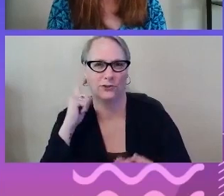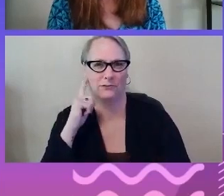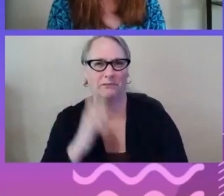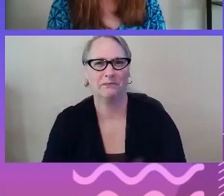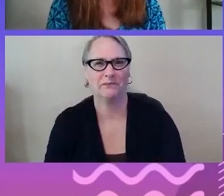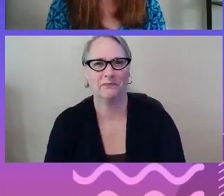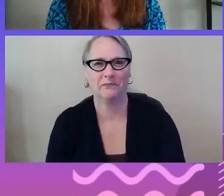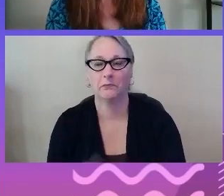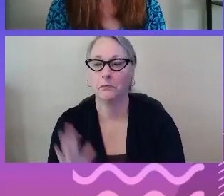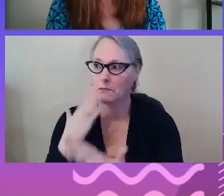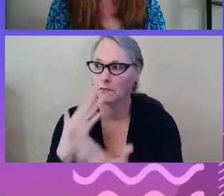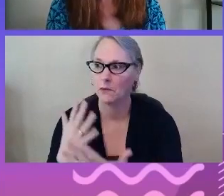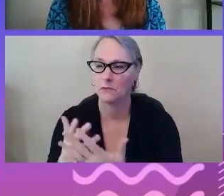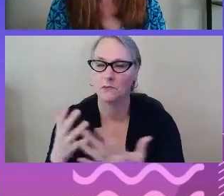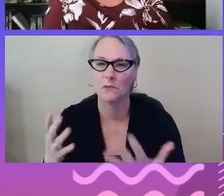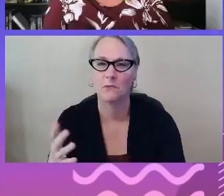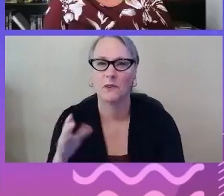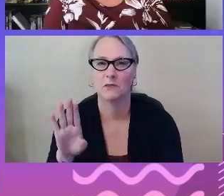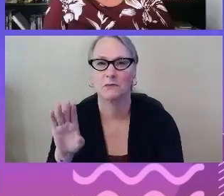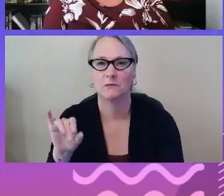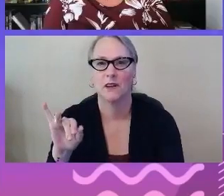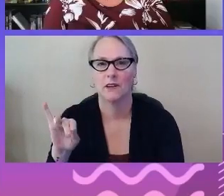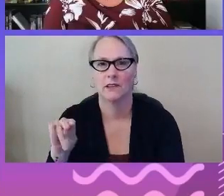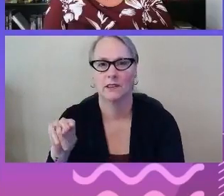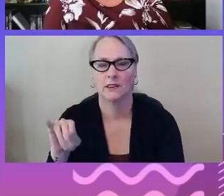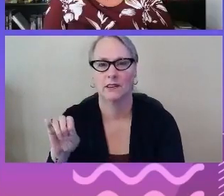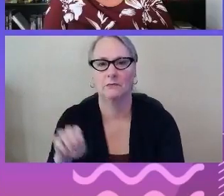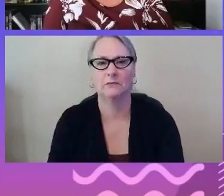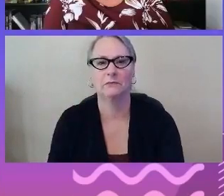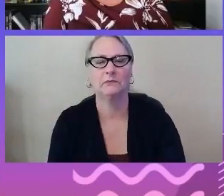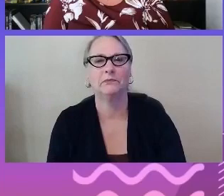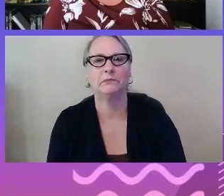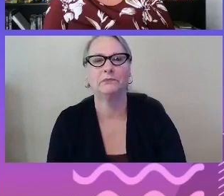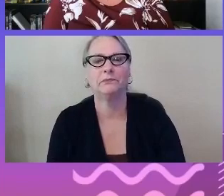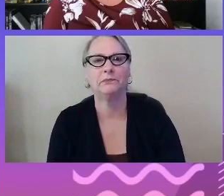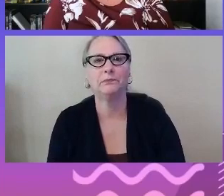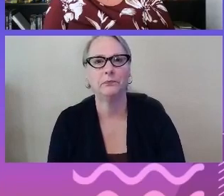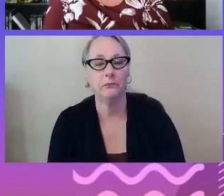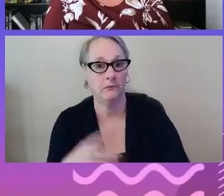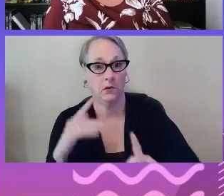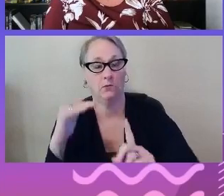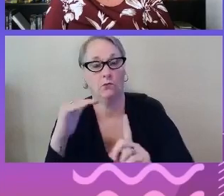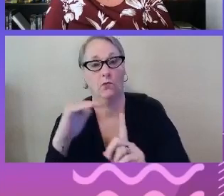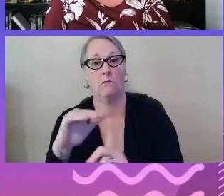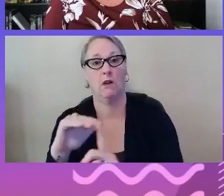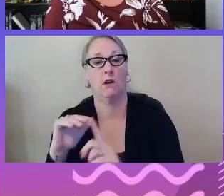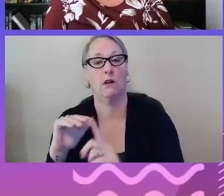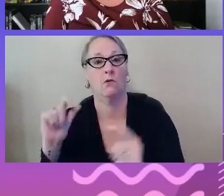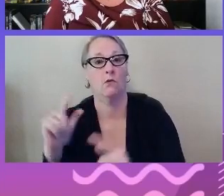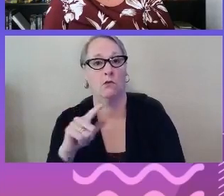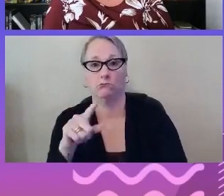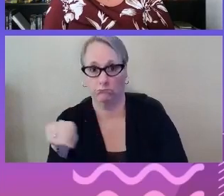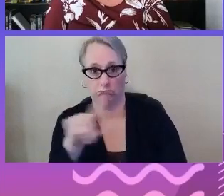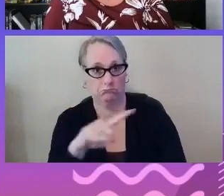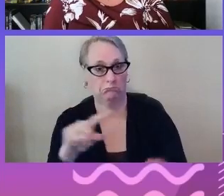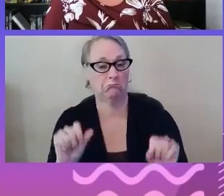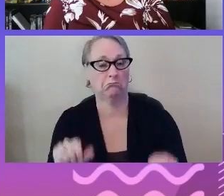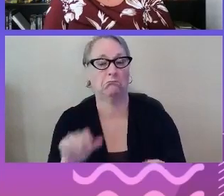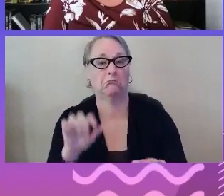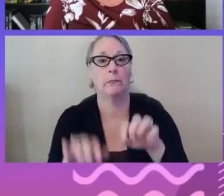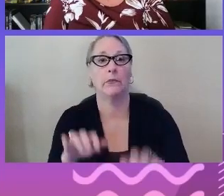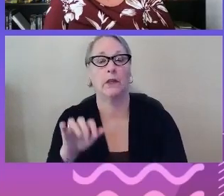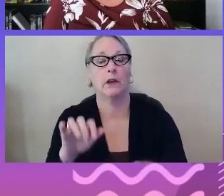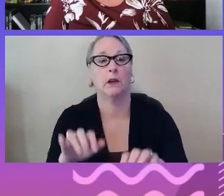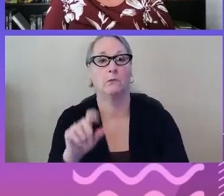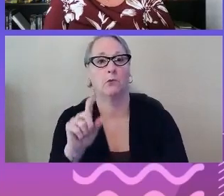Thanks so much, Bonnie. And just to remind everyone, you can either type your questions or comments